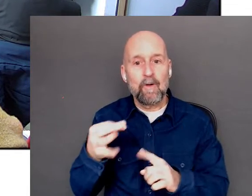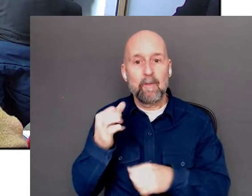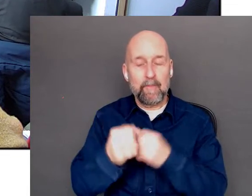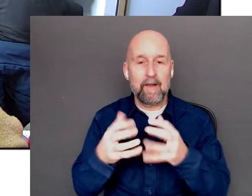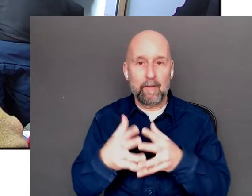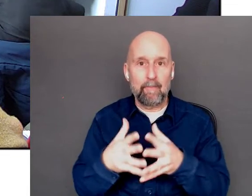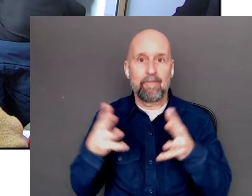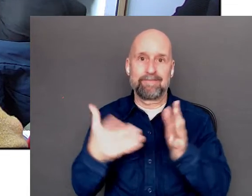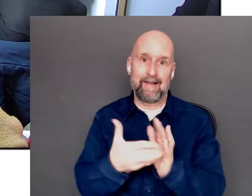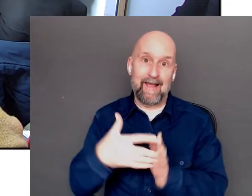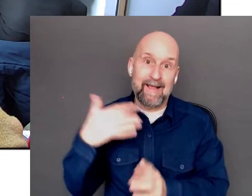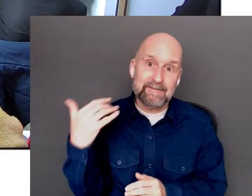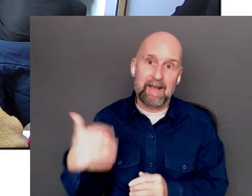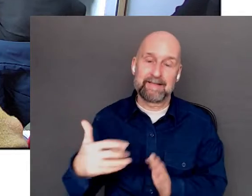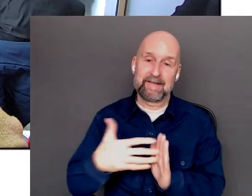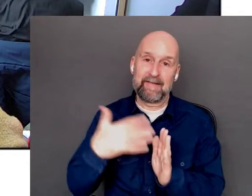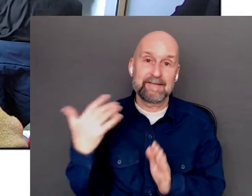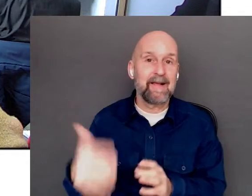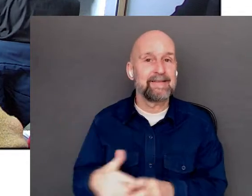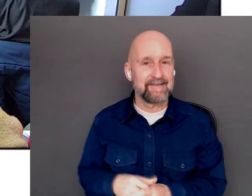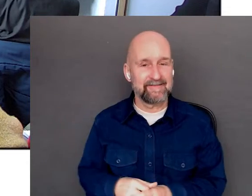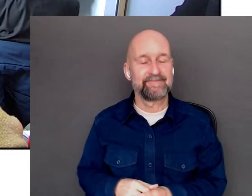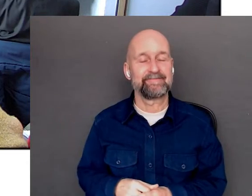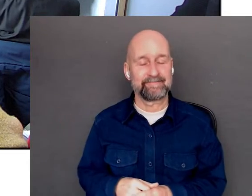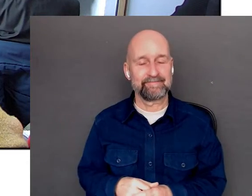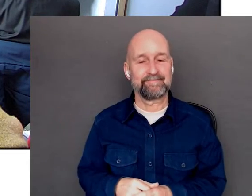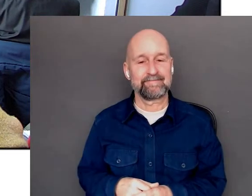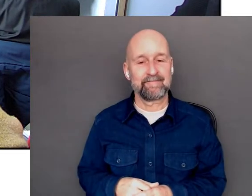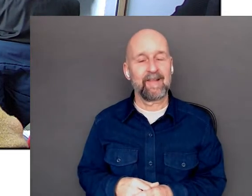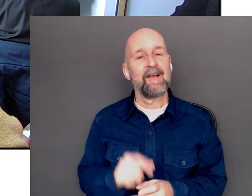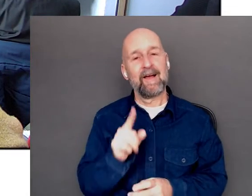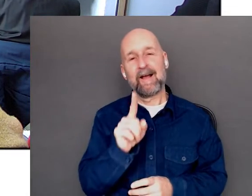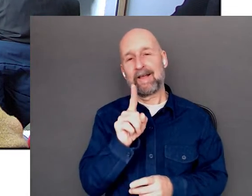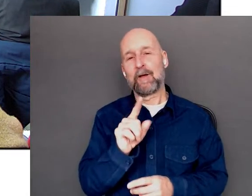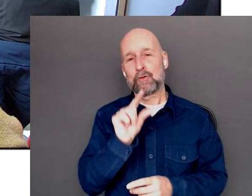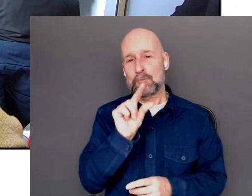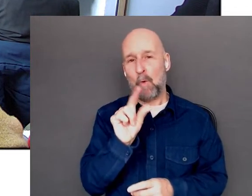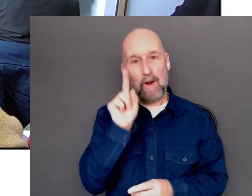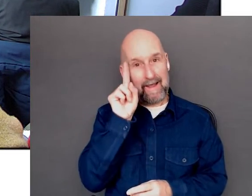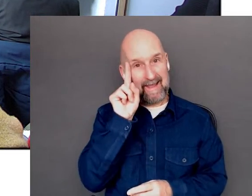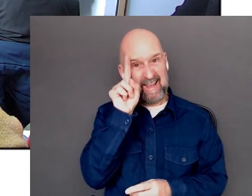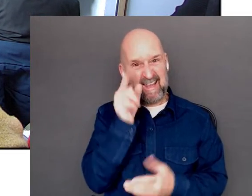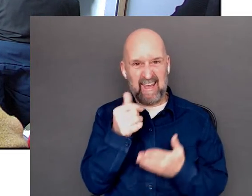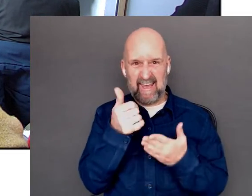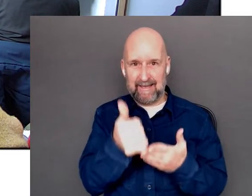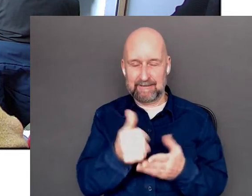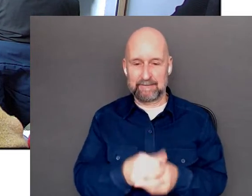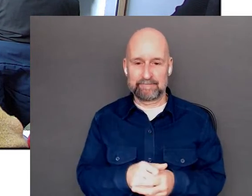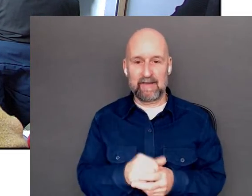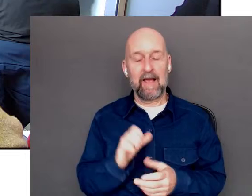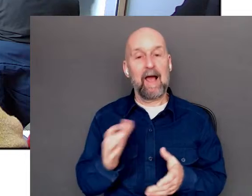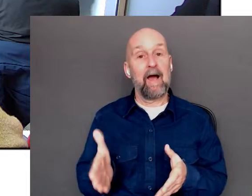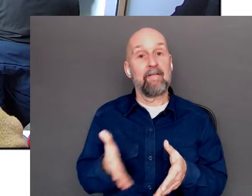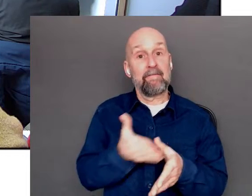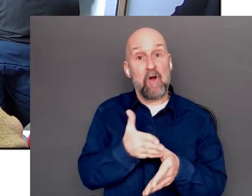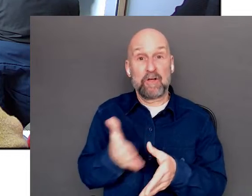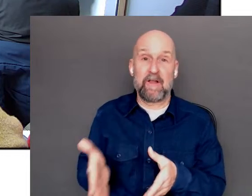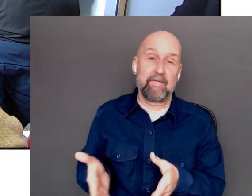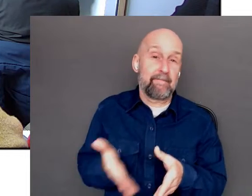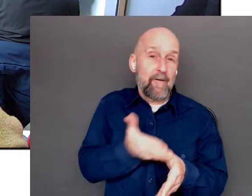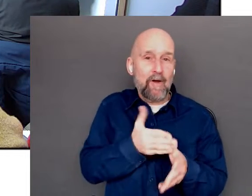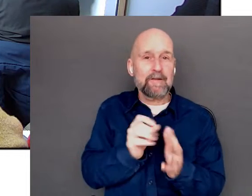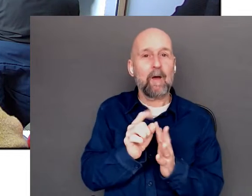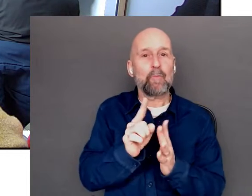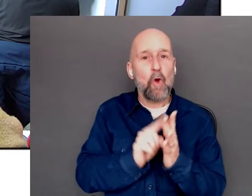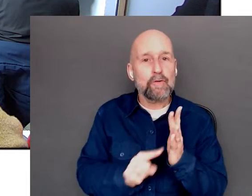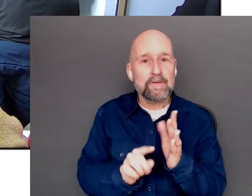But if I can give you a small hint, maybe I think one of our first ever project that no one saw,